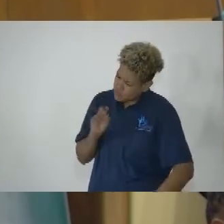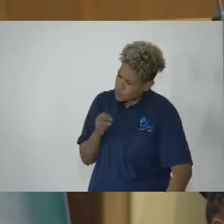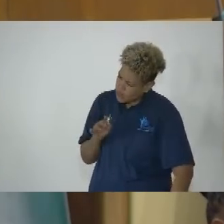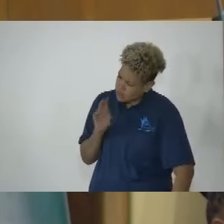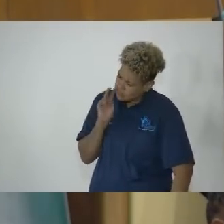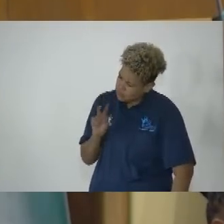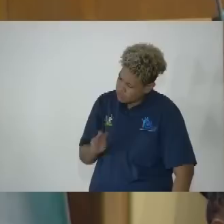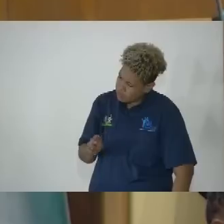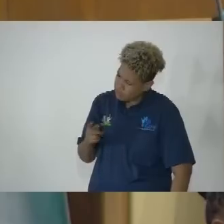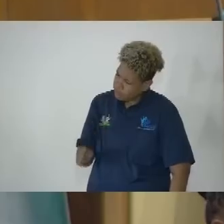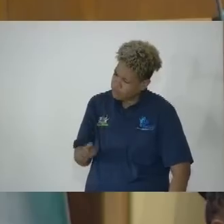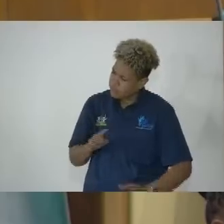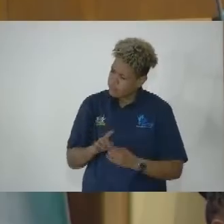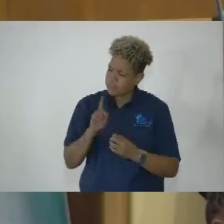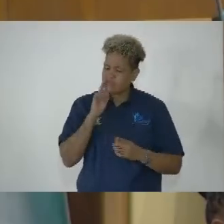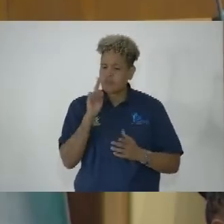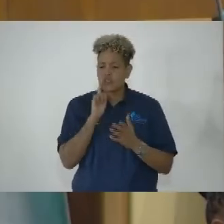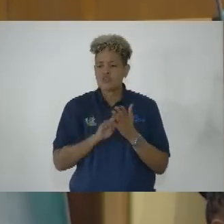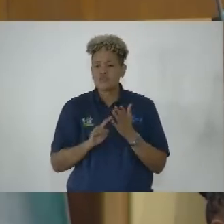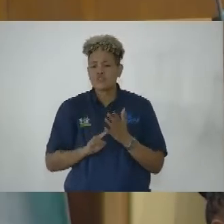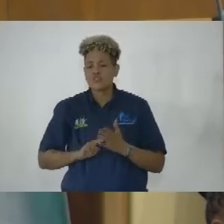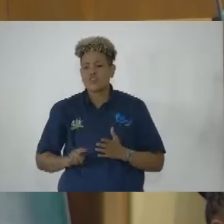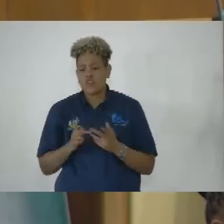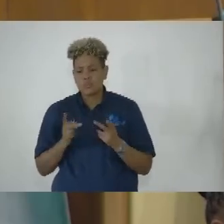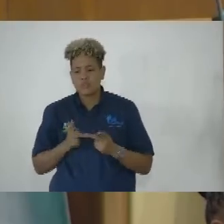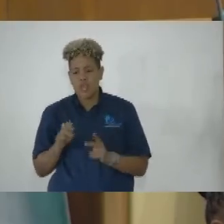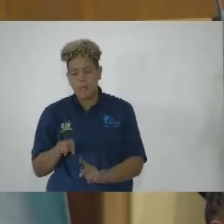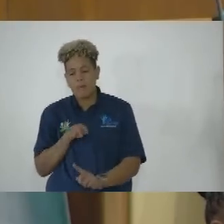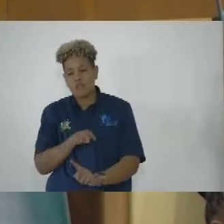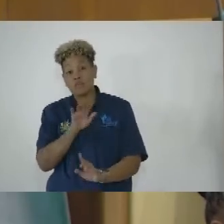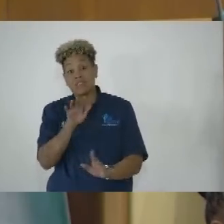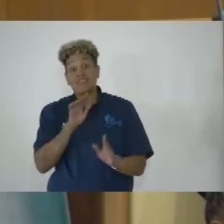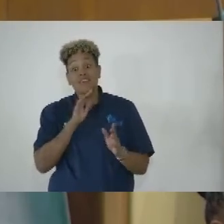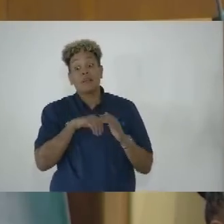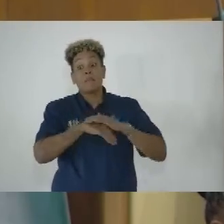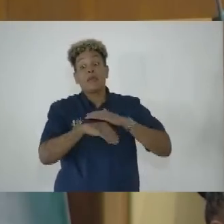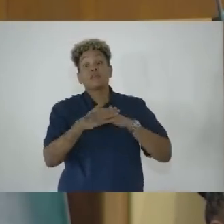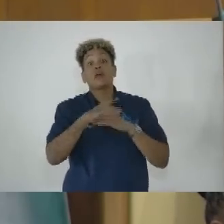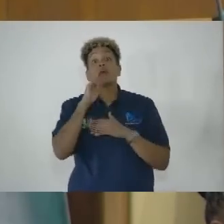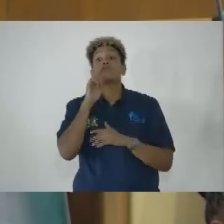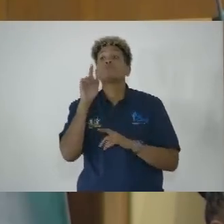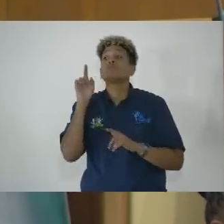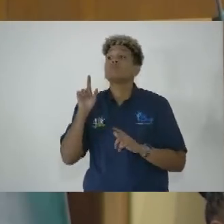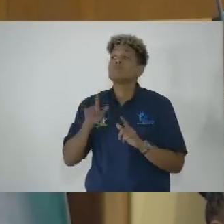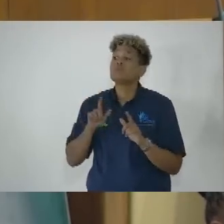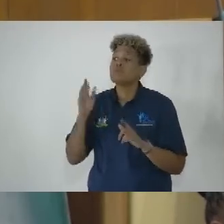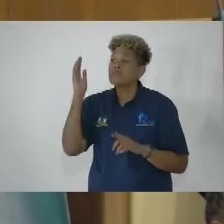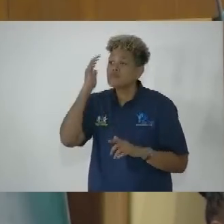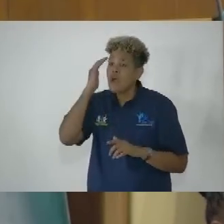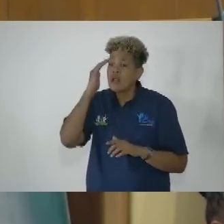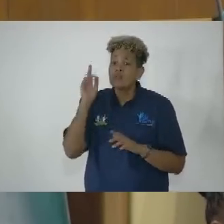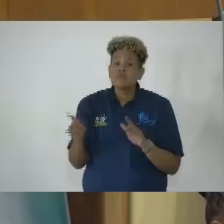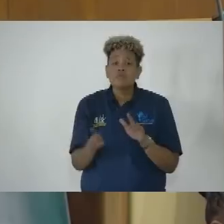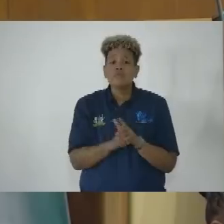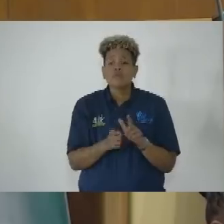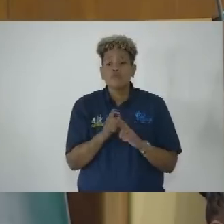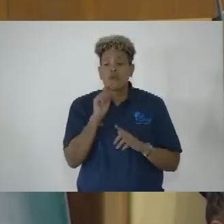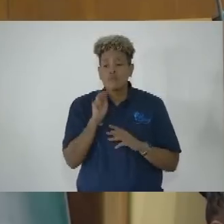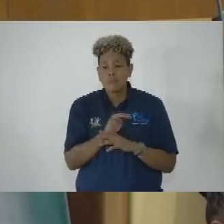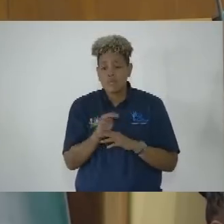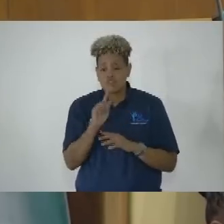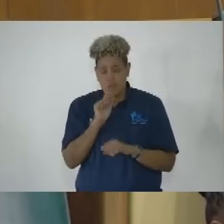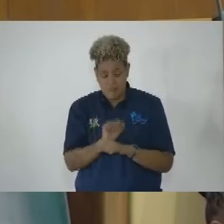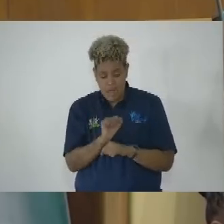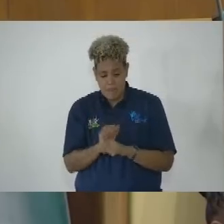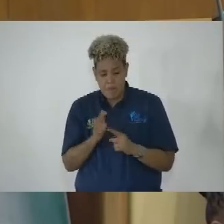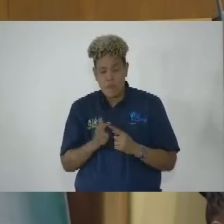based on a researched position, based on experiential knowledge coming out of the Ministry of Labor